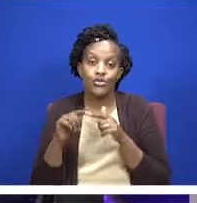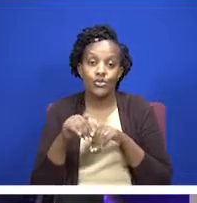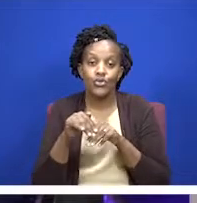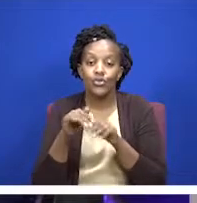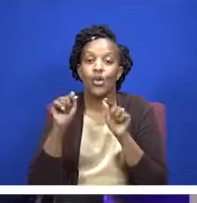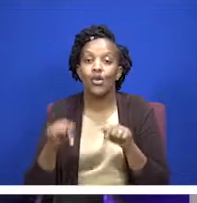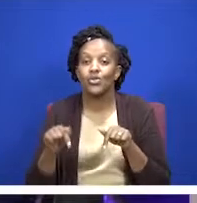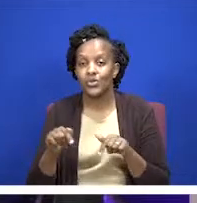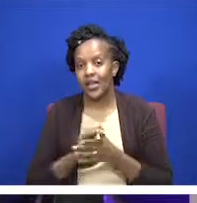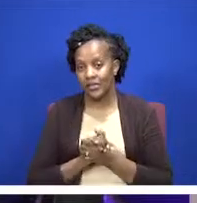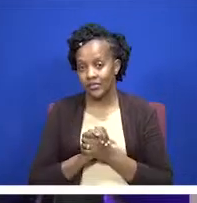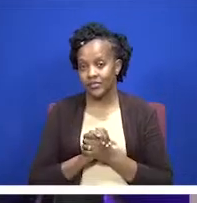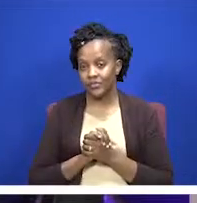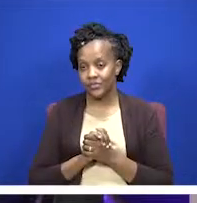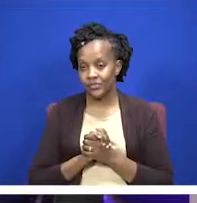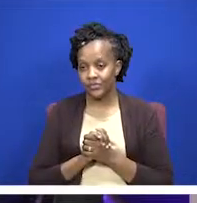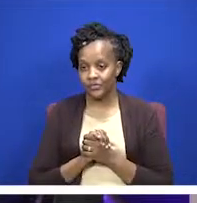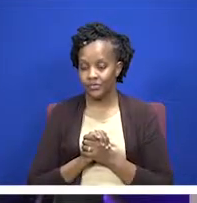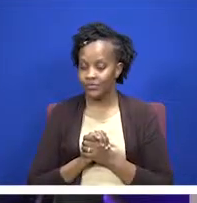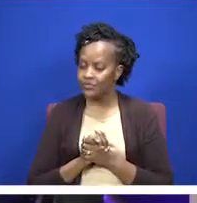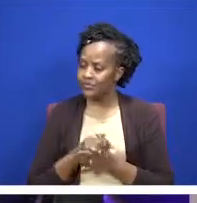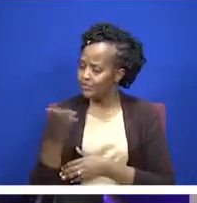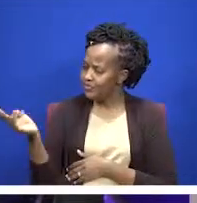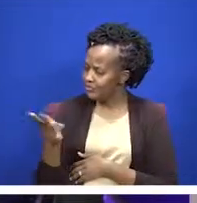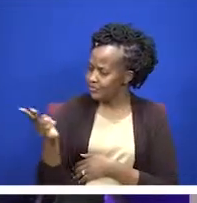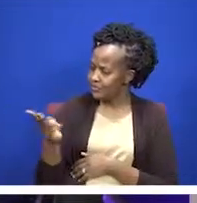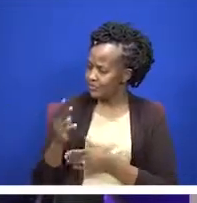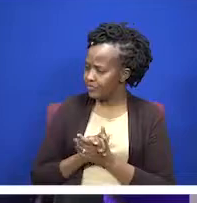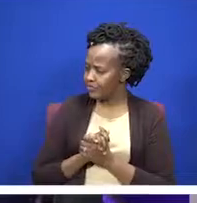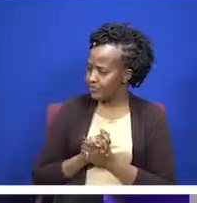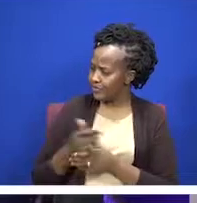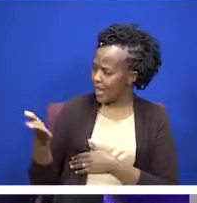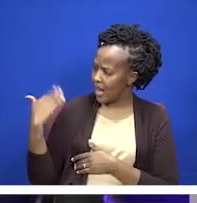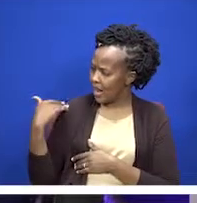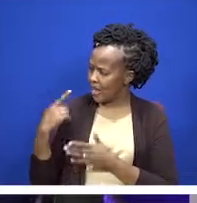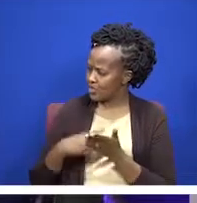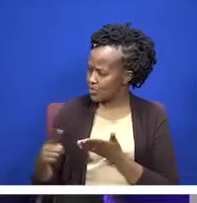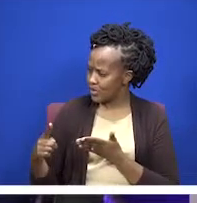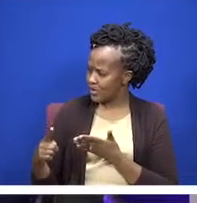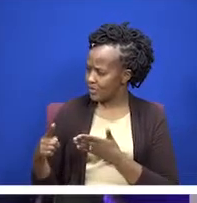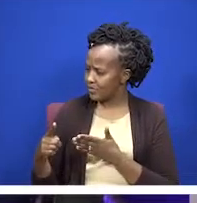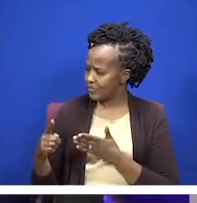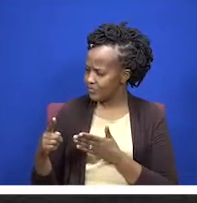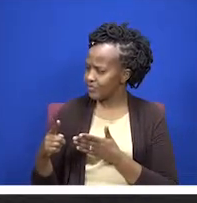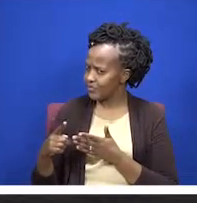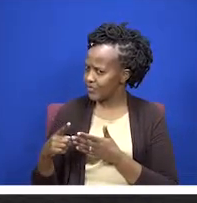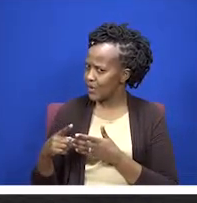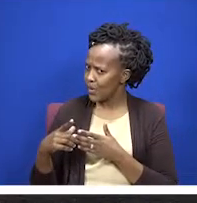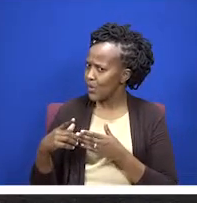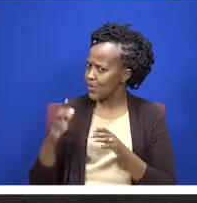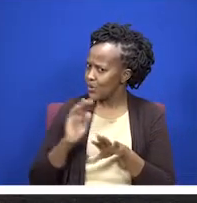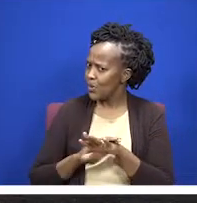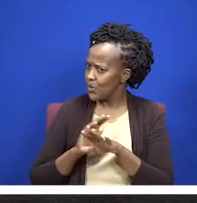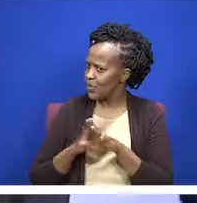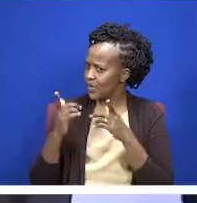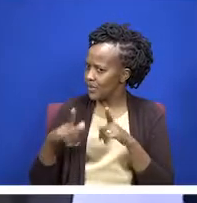this lesson together. Guys, last week's lesson was very exciting. Yes, we